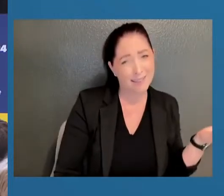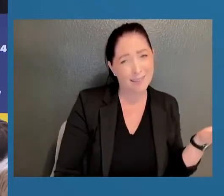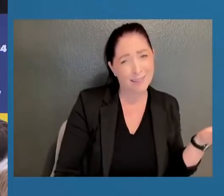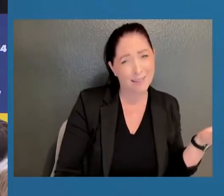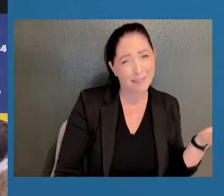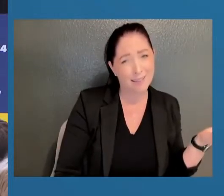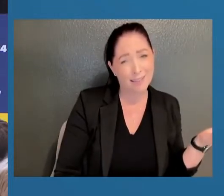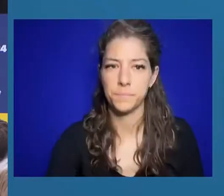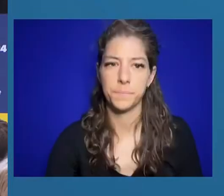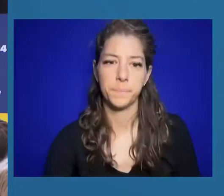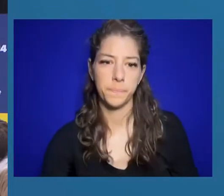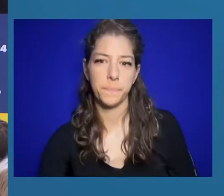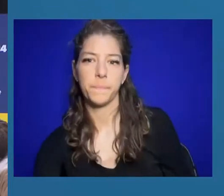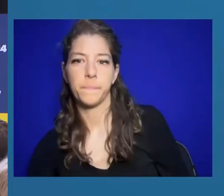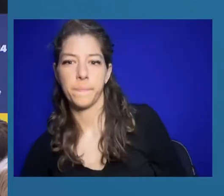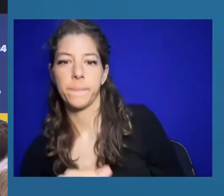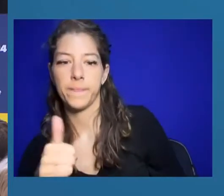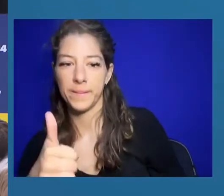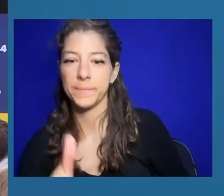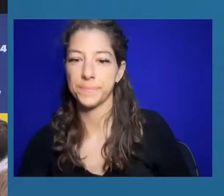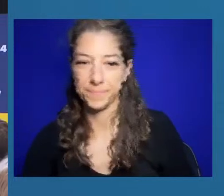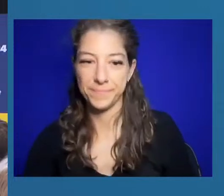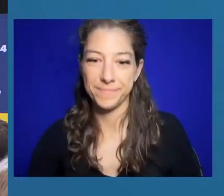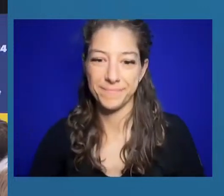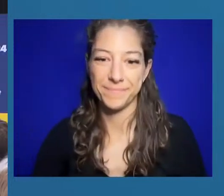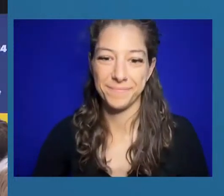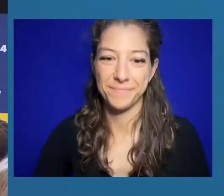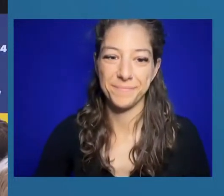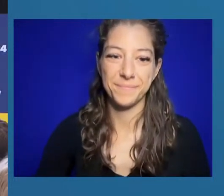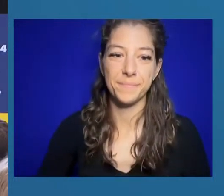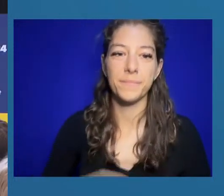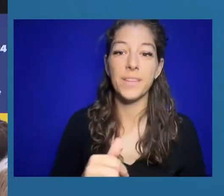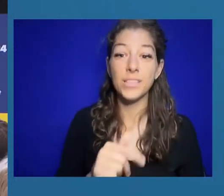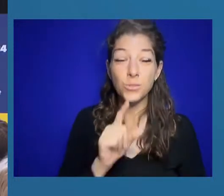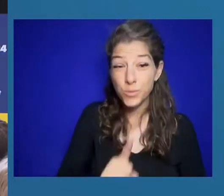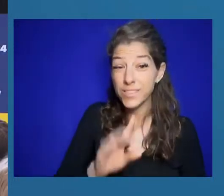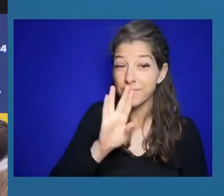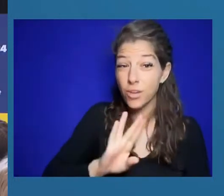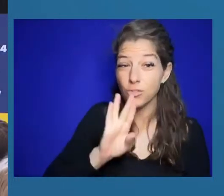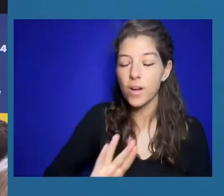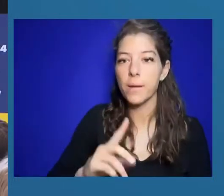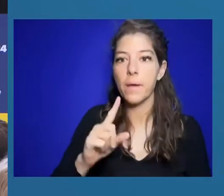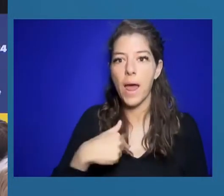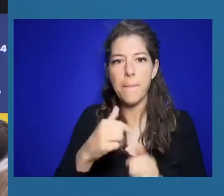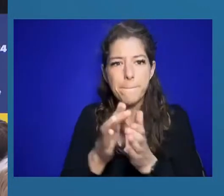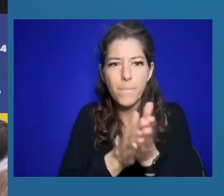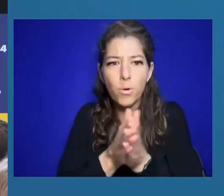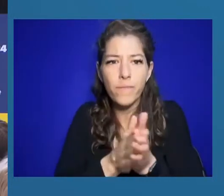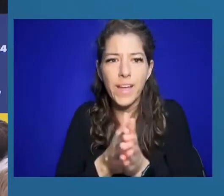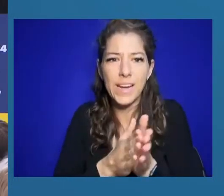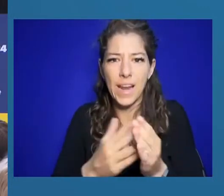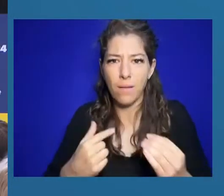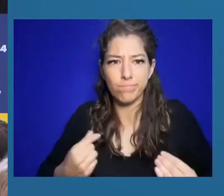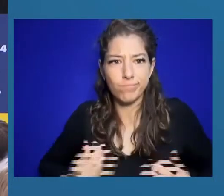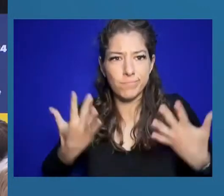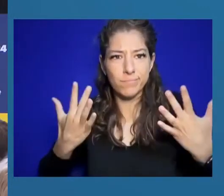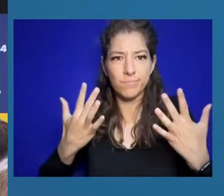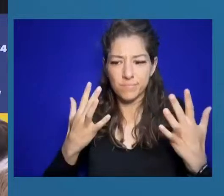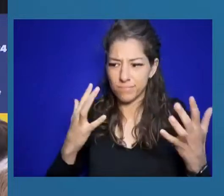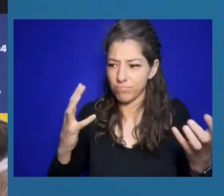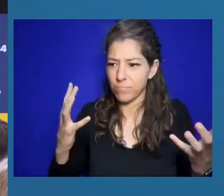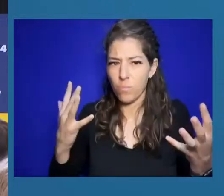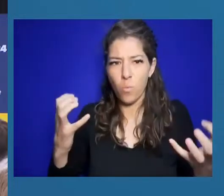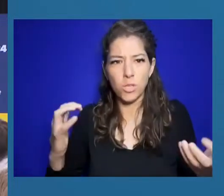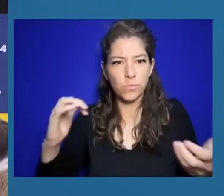You know, it gets a little frustrating, but I'm motivated. I'm fired up. Continue teaming up with